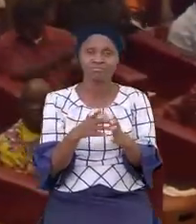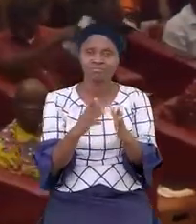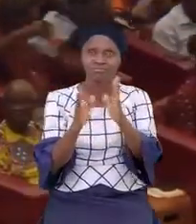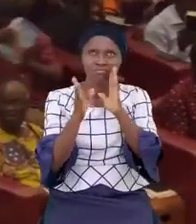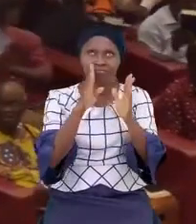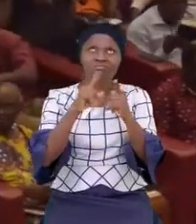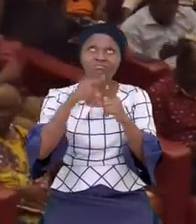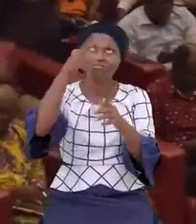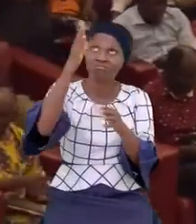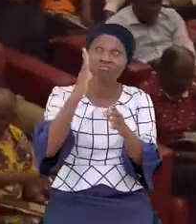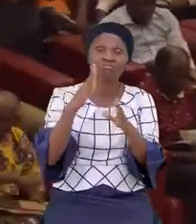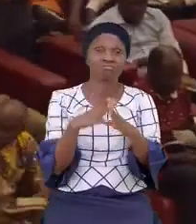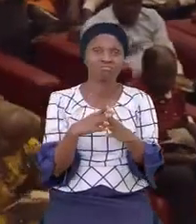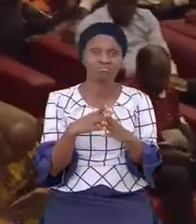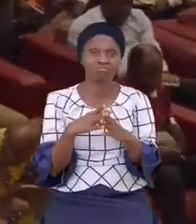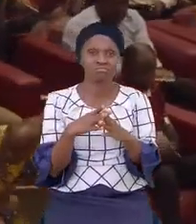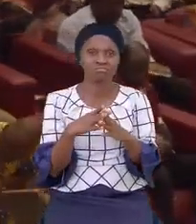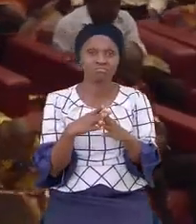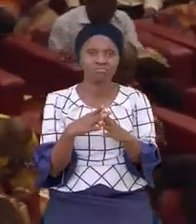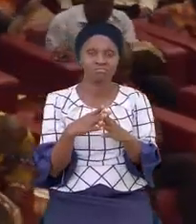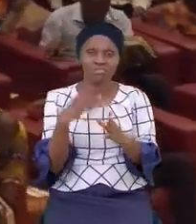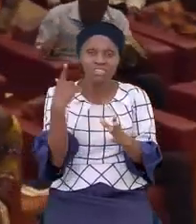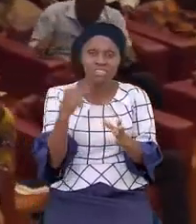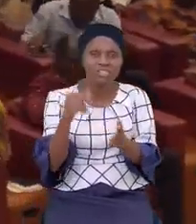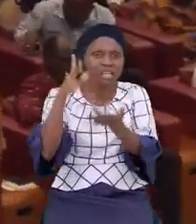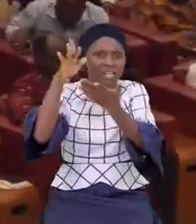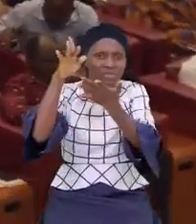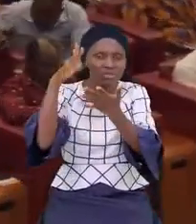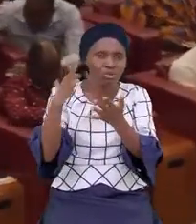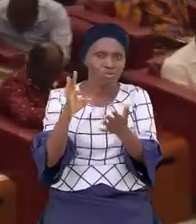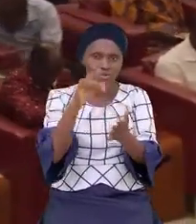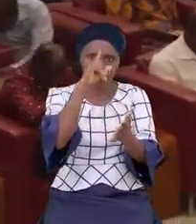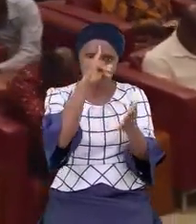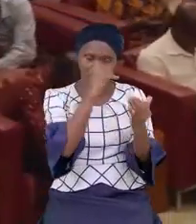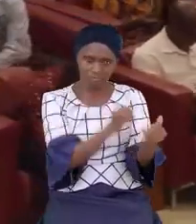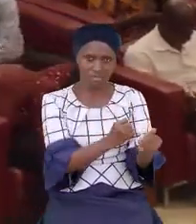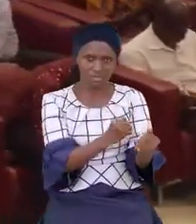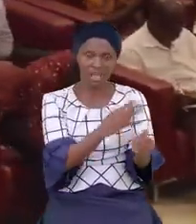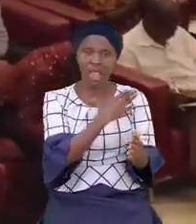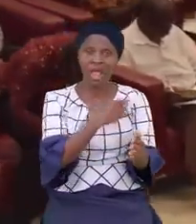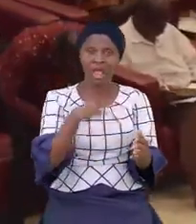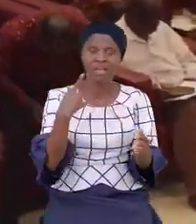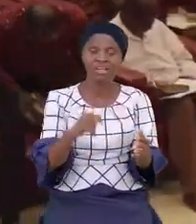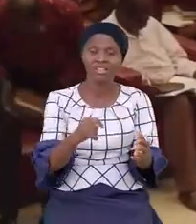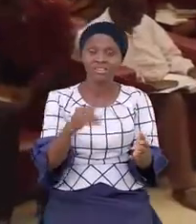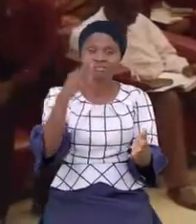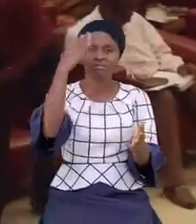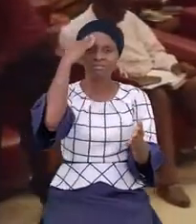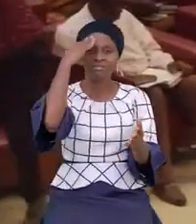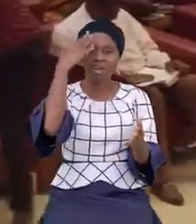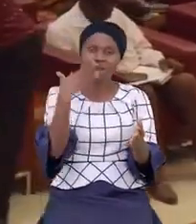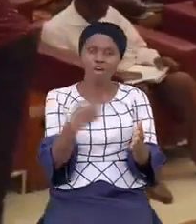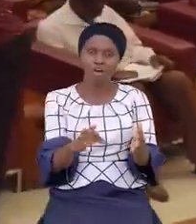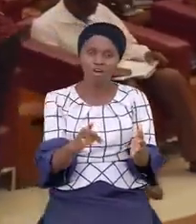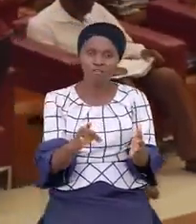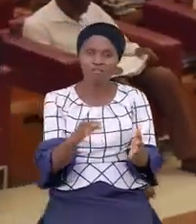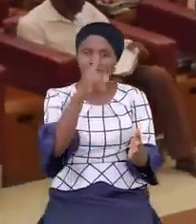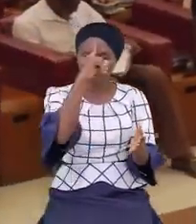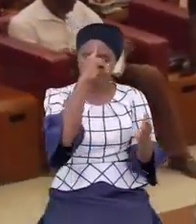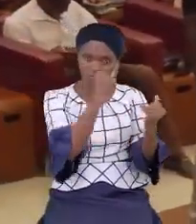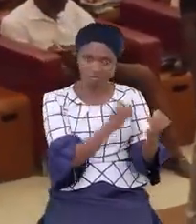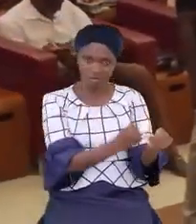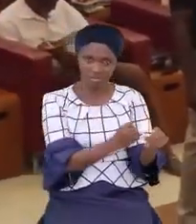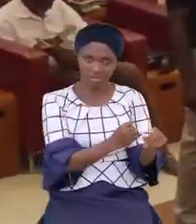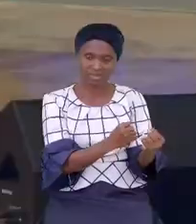Lord tonight, the expectation of faith and the realization of